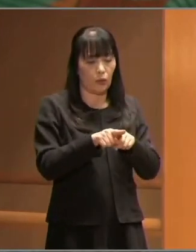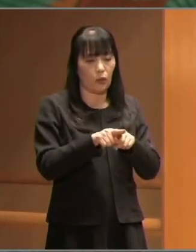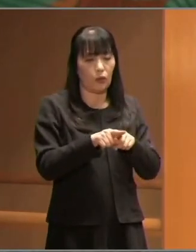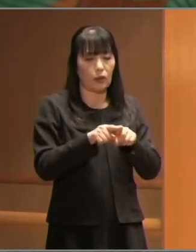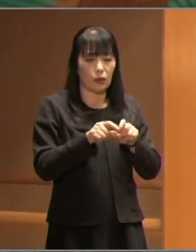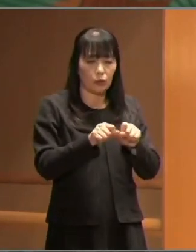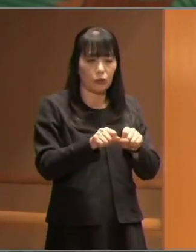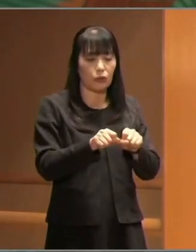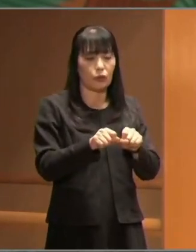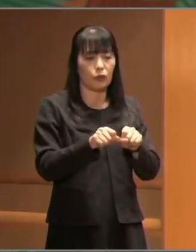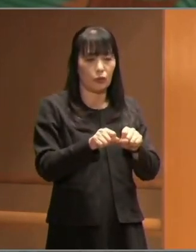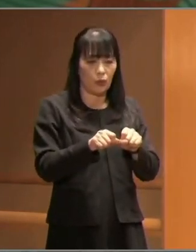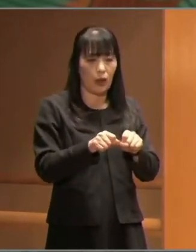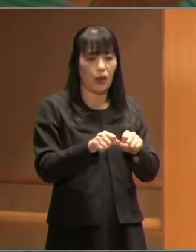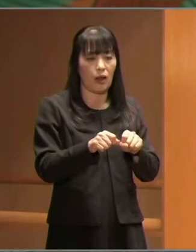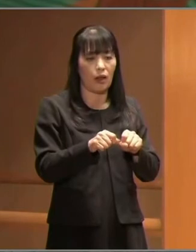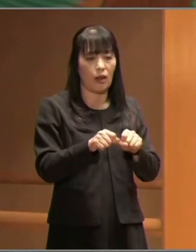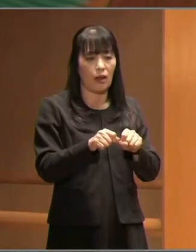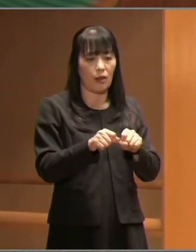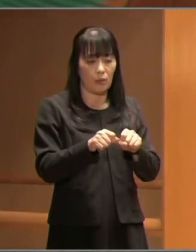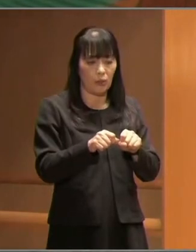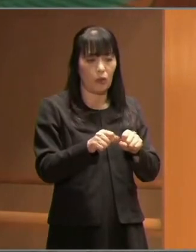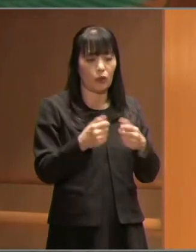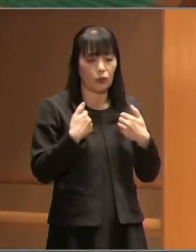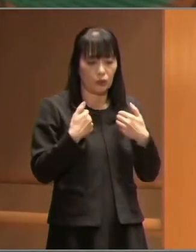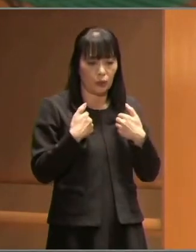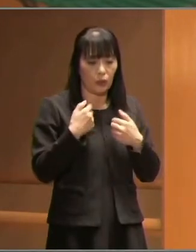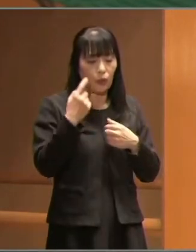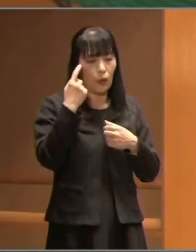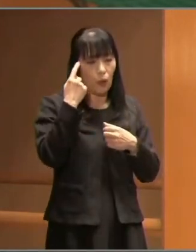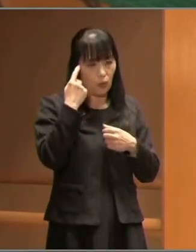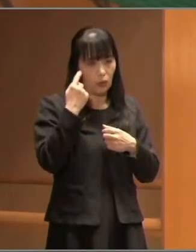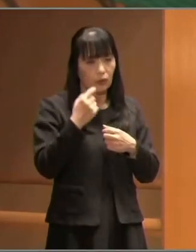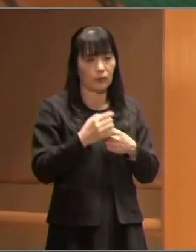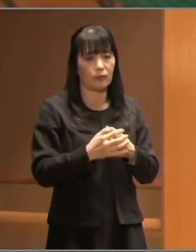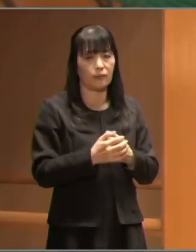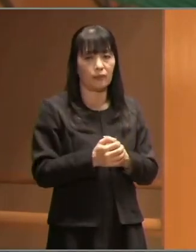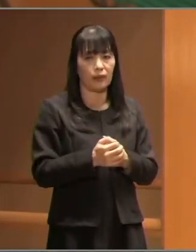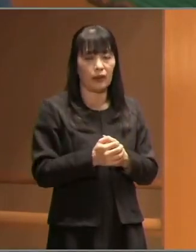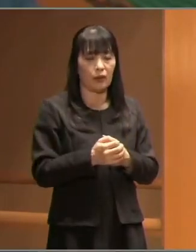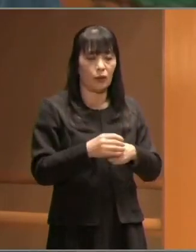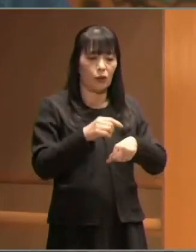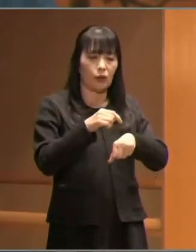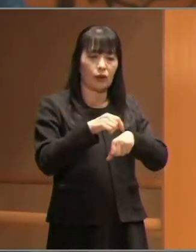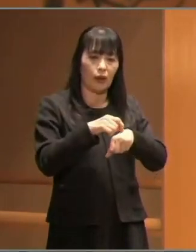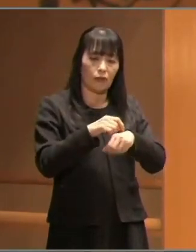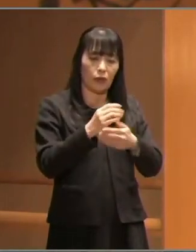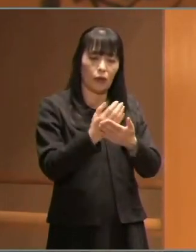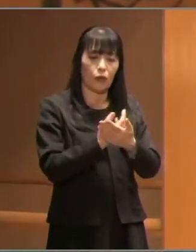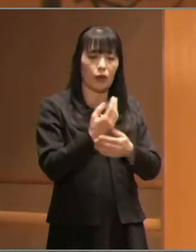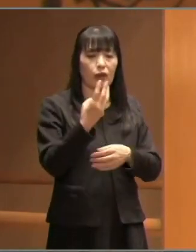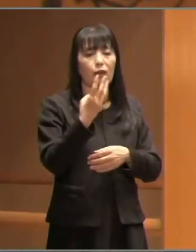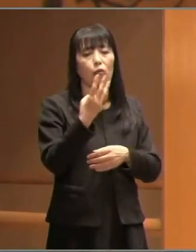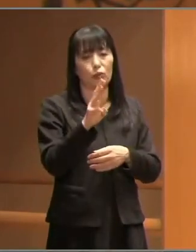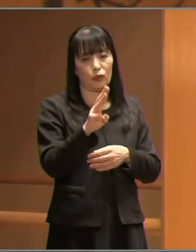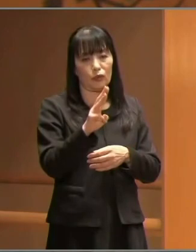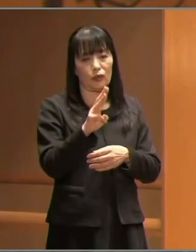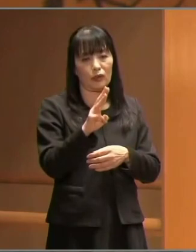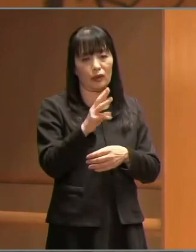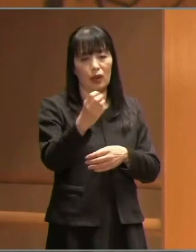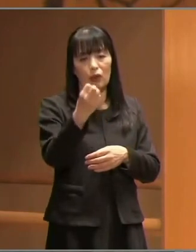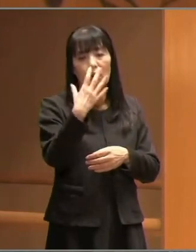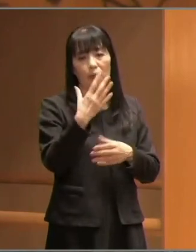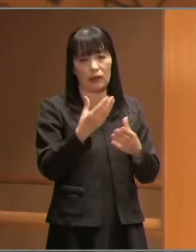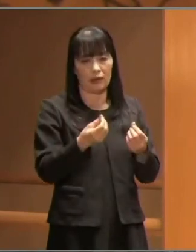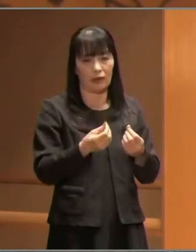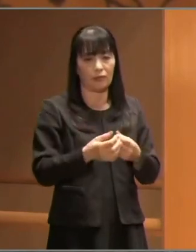we will be blending into with something inorganic, I still want some part of nature to be remaining. And I